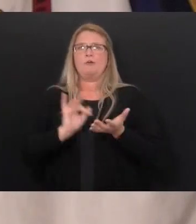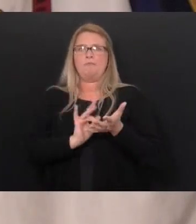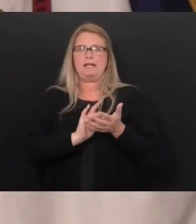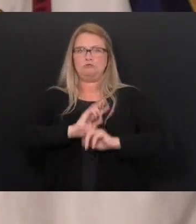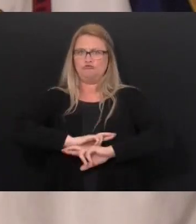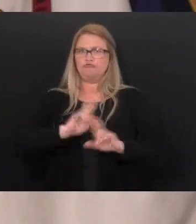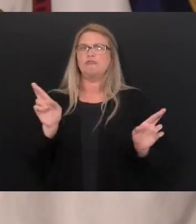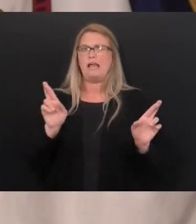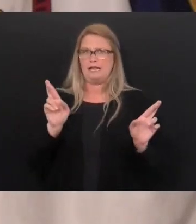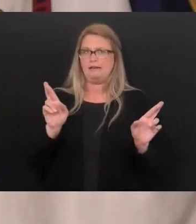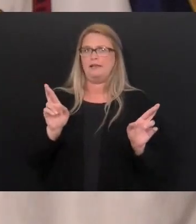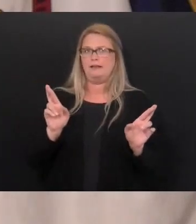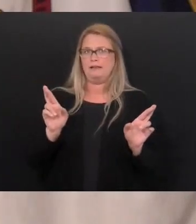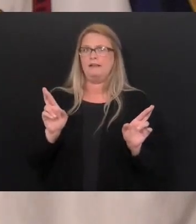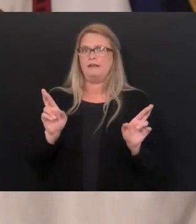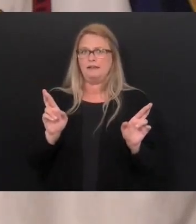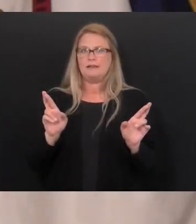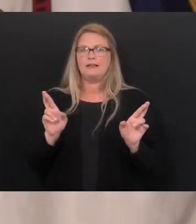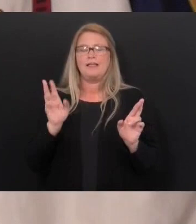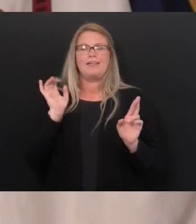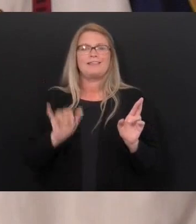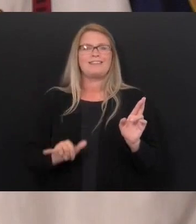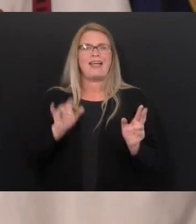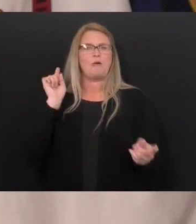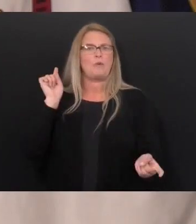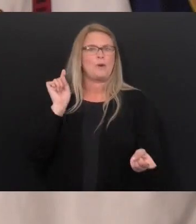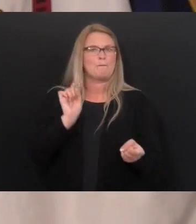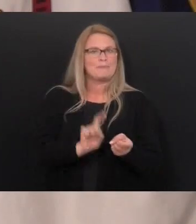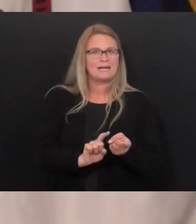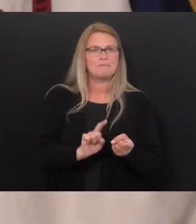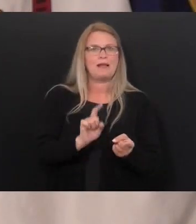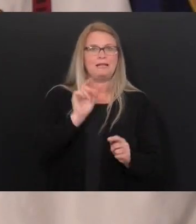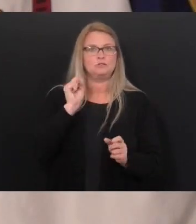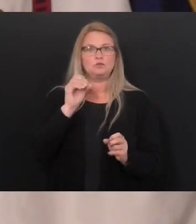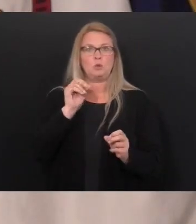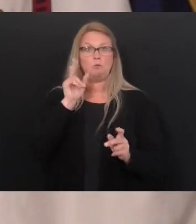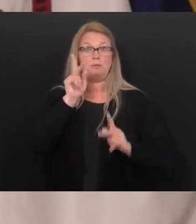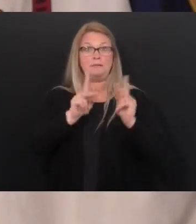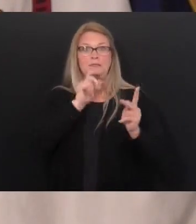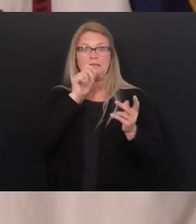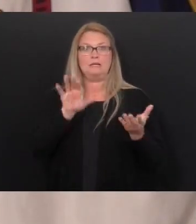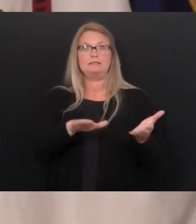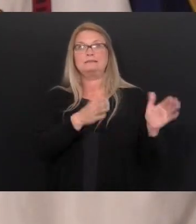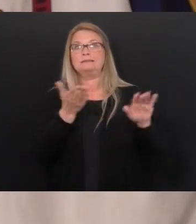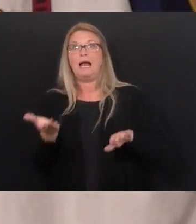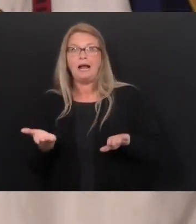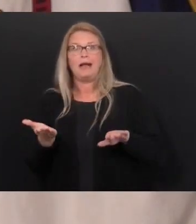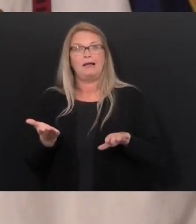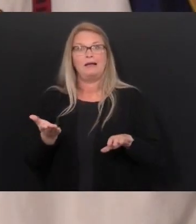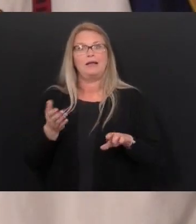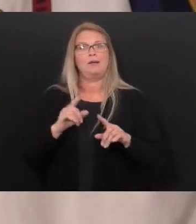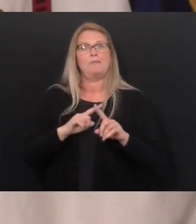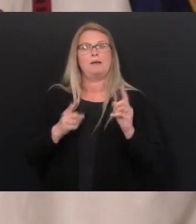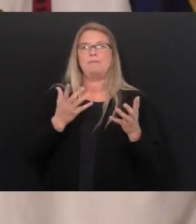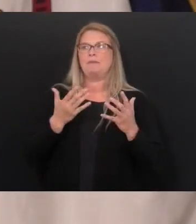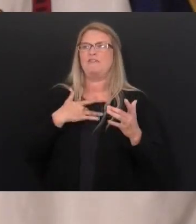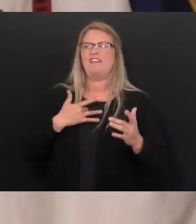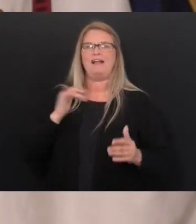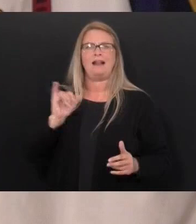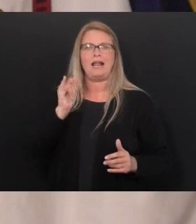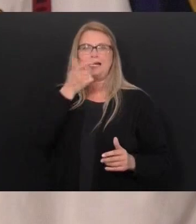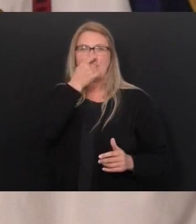in the U.S. that minimizes this killer from a killer to maybe a bad